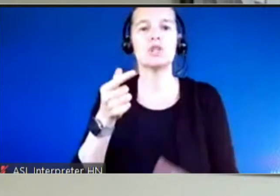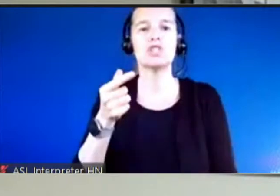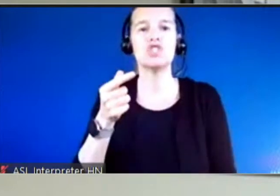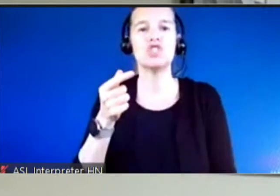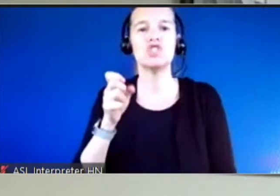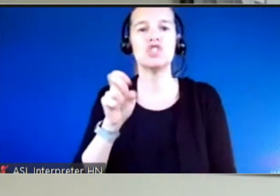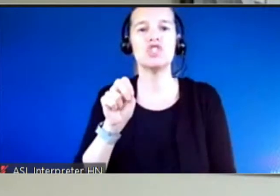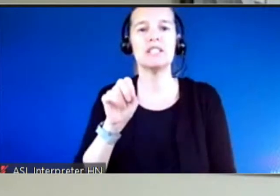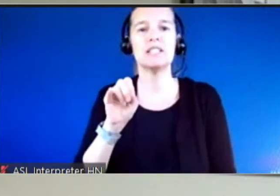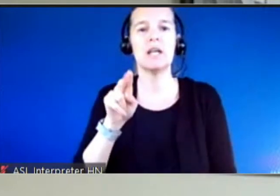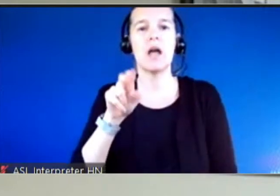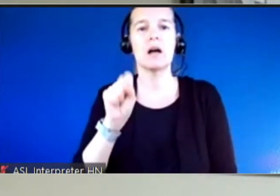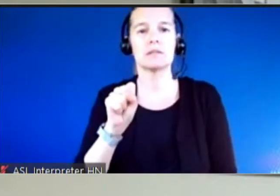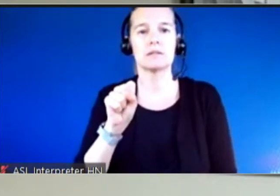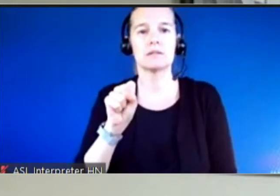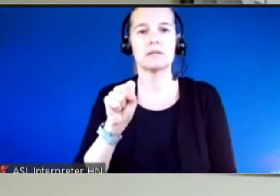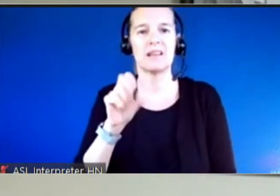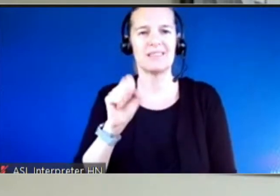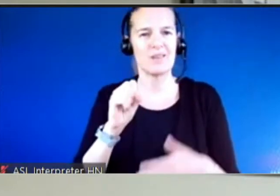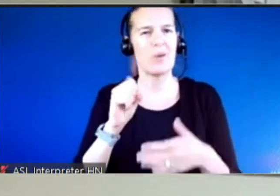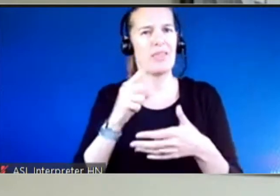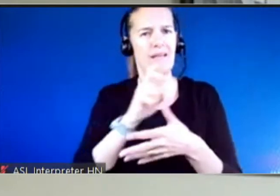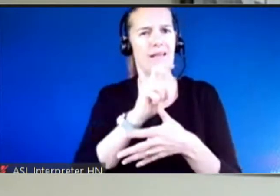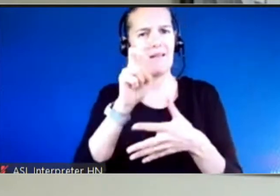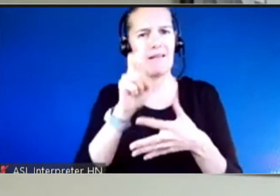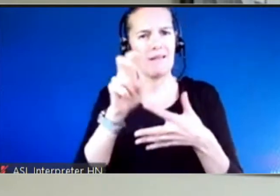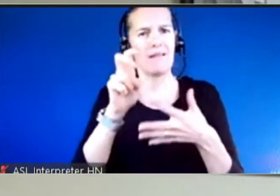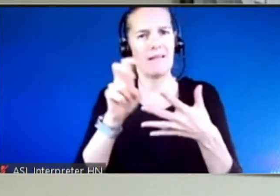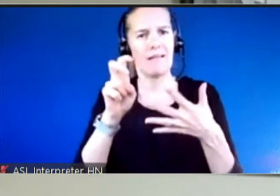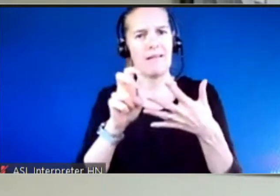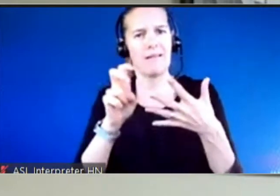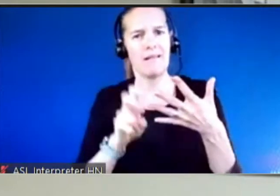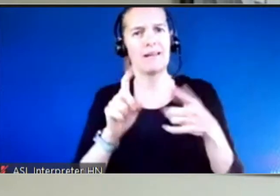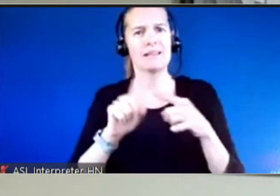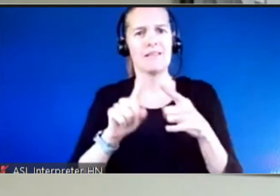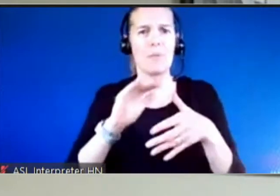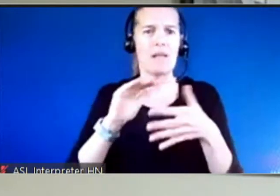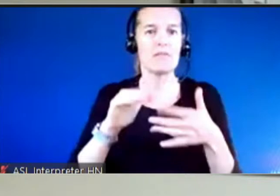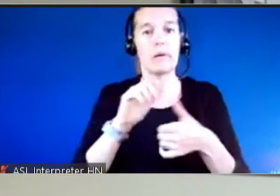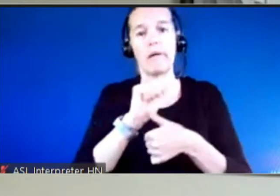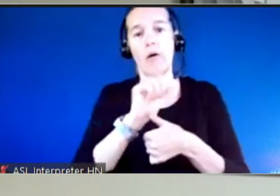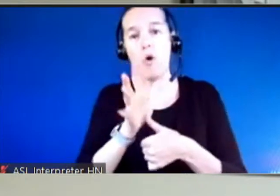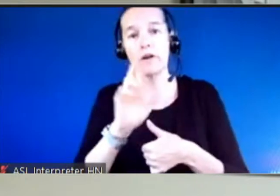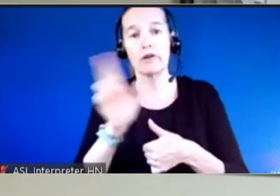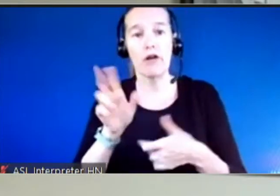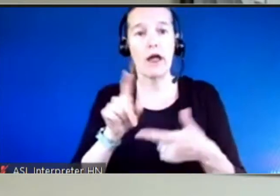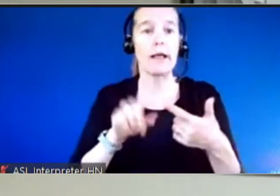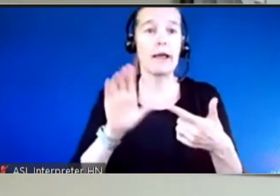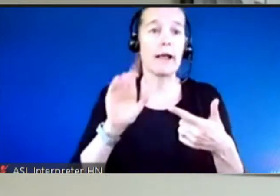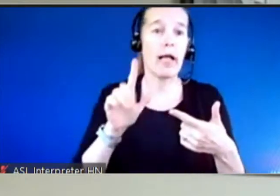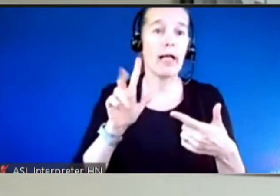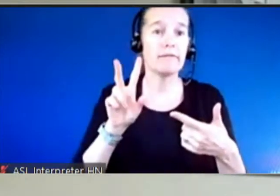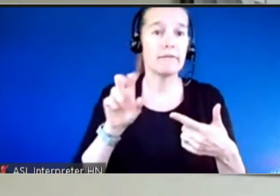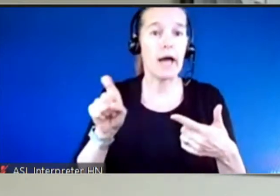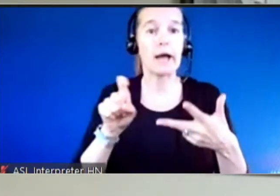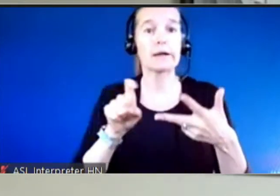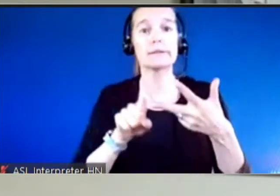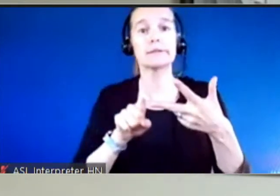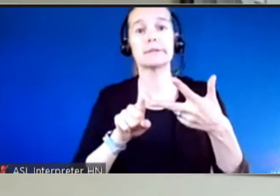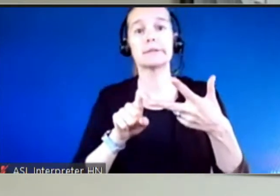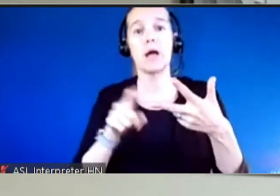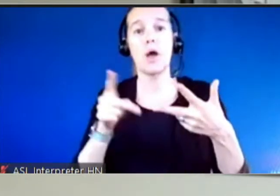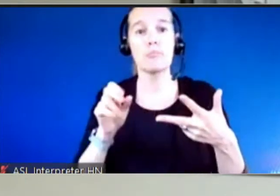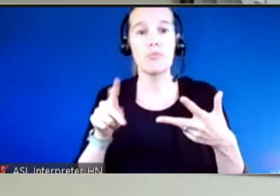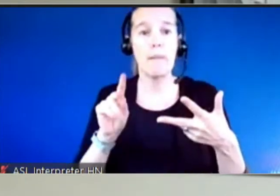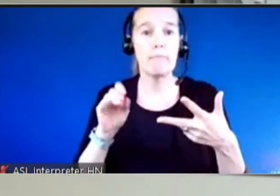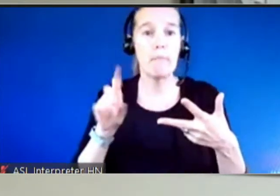platforms several times. They've gone, some of you may recognize COVID Ready, CalVax. New platforms include